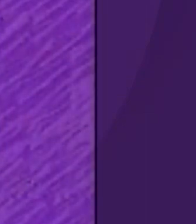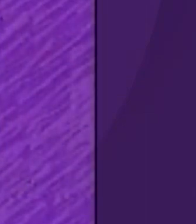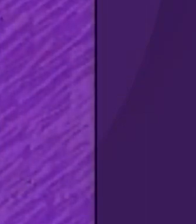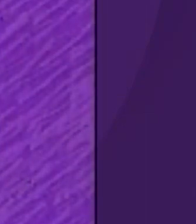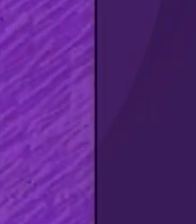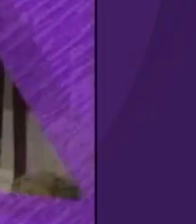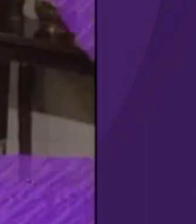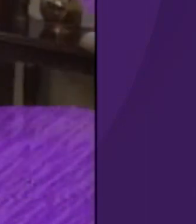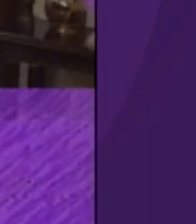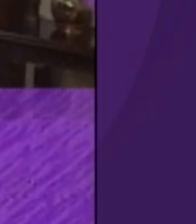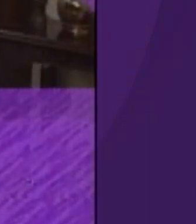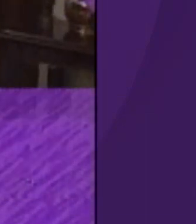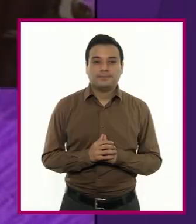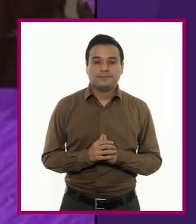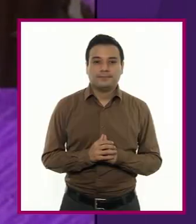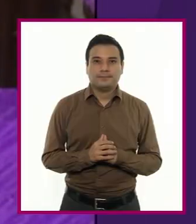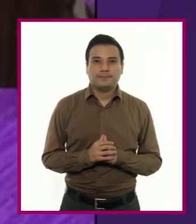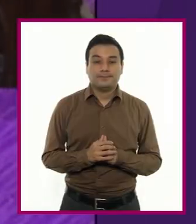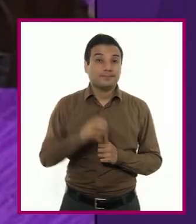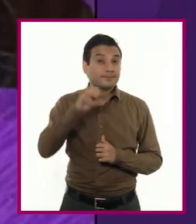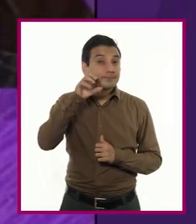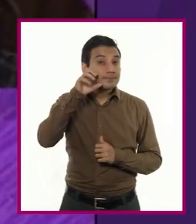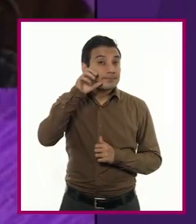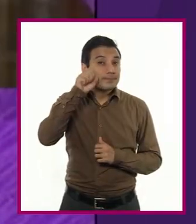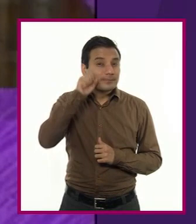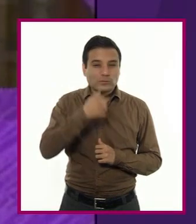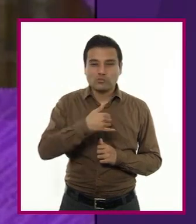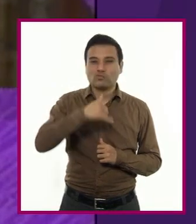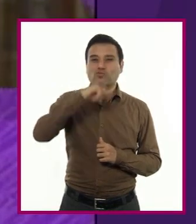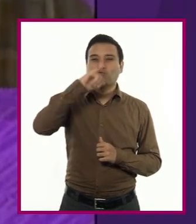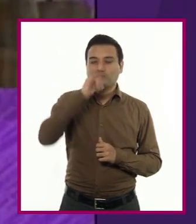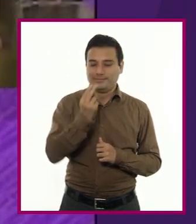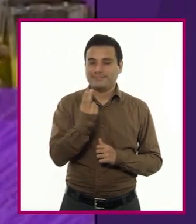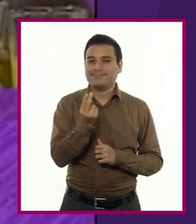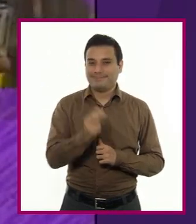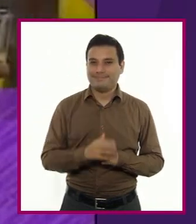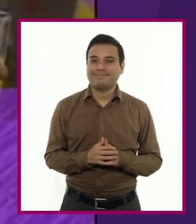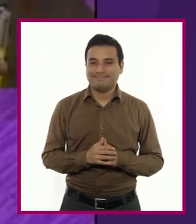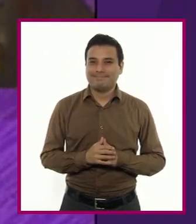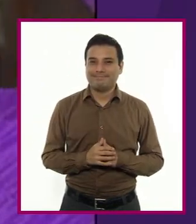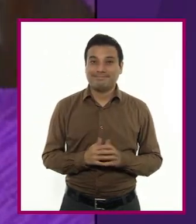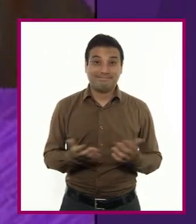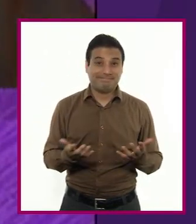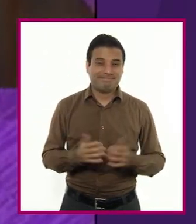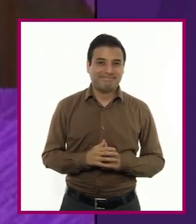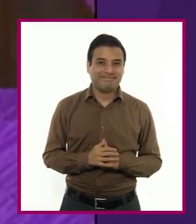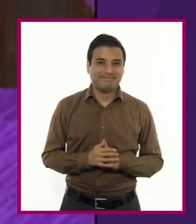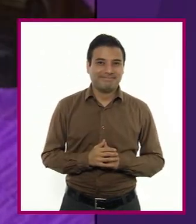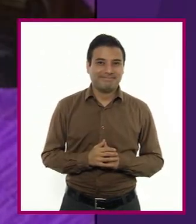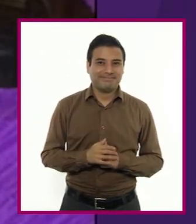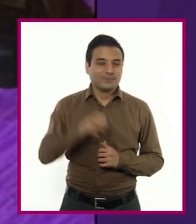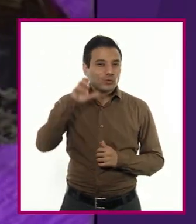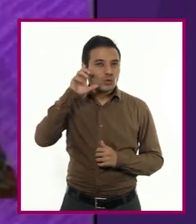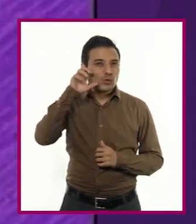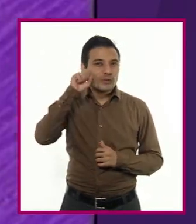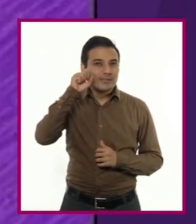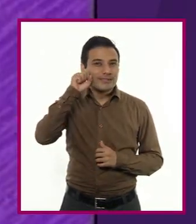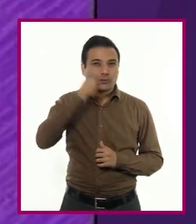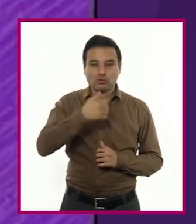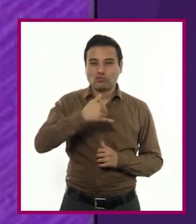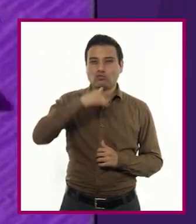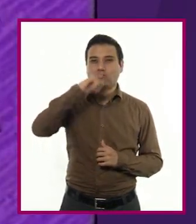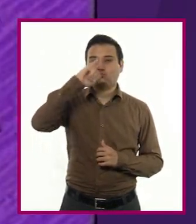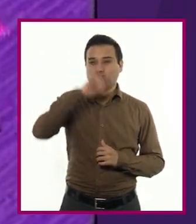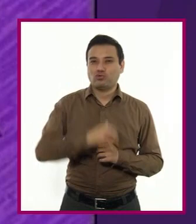Let's have some orange juice, okay? Let's have some orange juice. Let's have. Let's